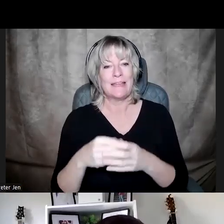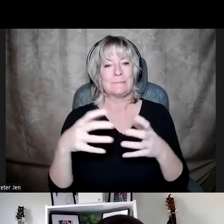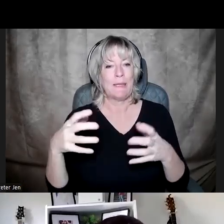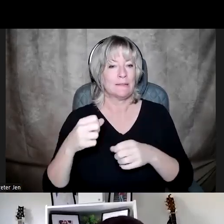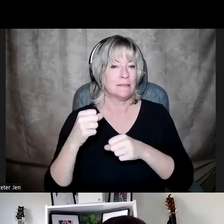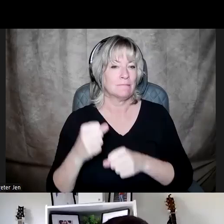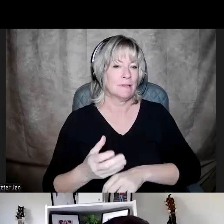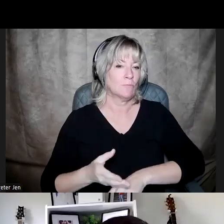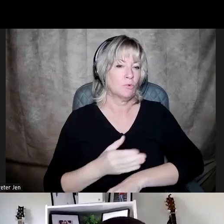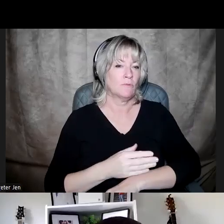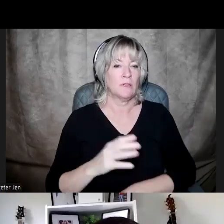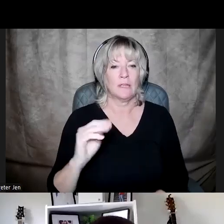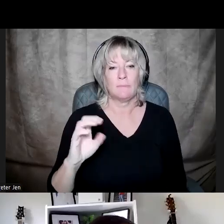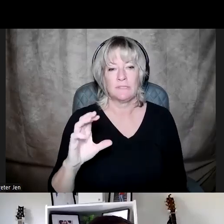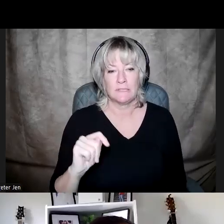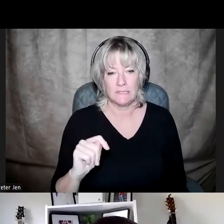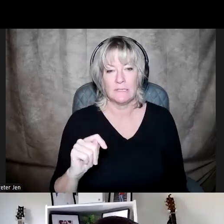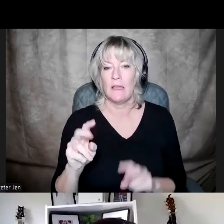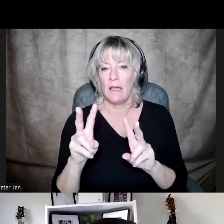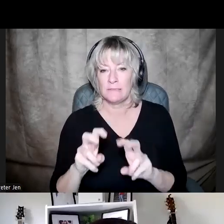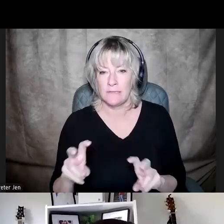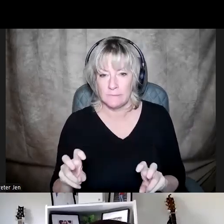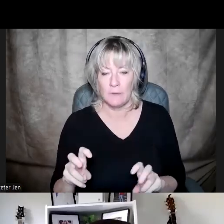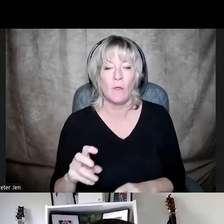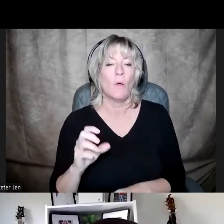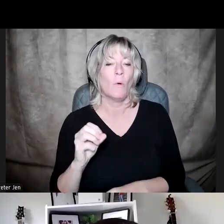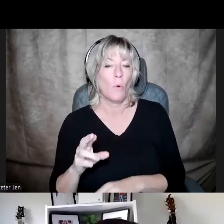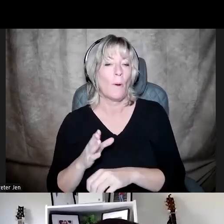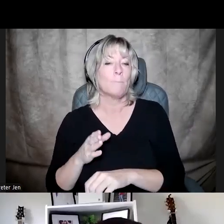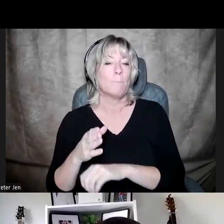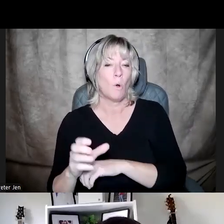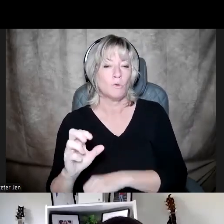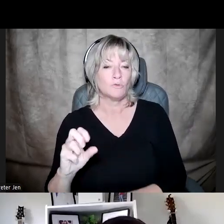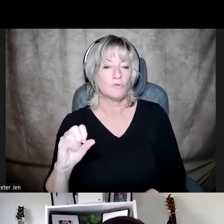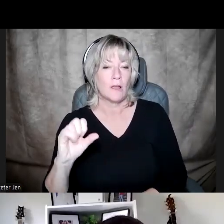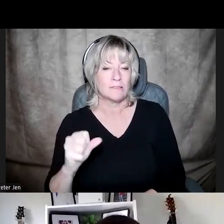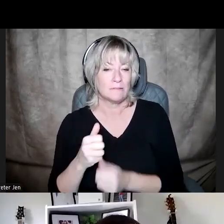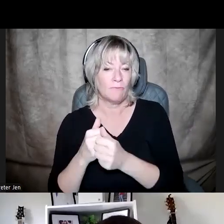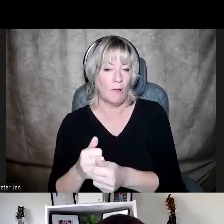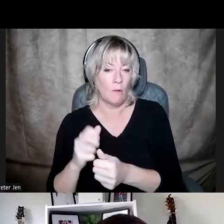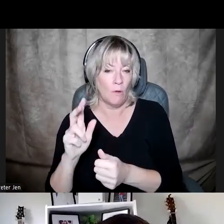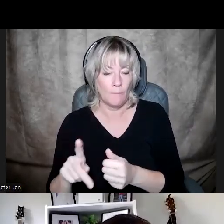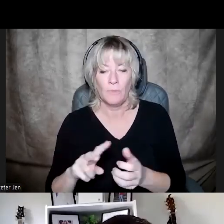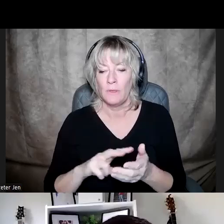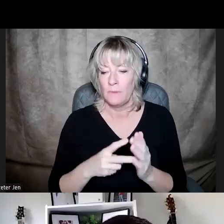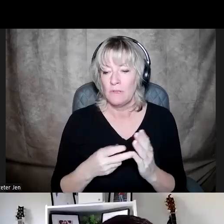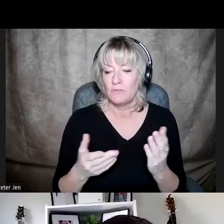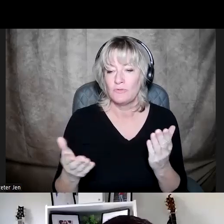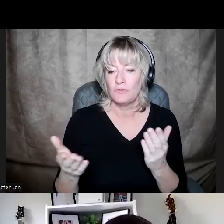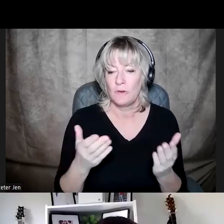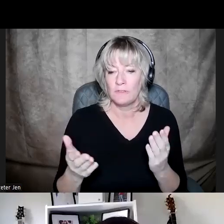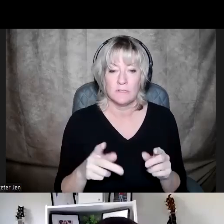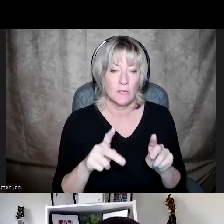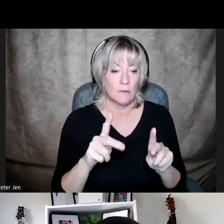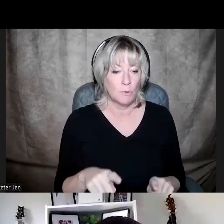their mobile crisis assessment and triage, or the post-crisis follow-up. And by post-crisis follow-up, we mean services where individuals either